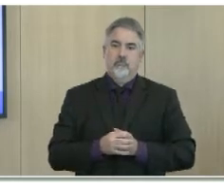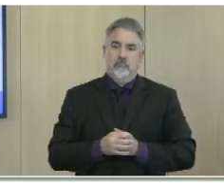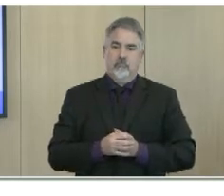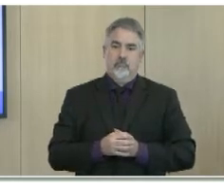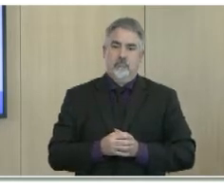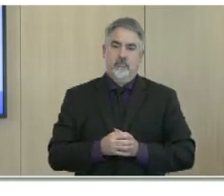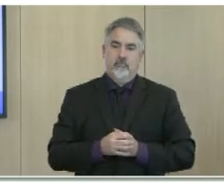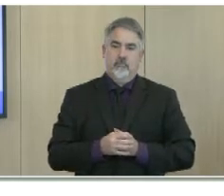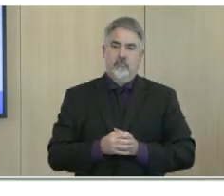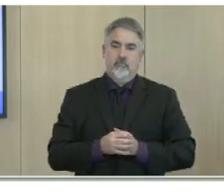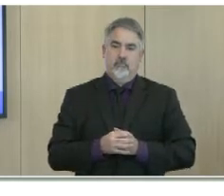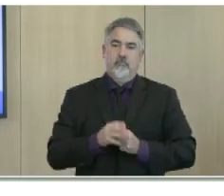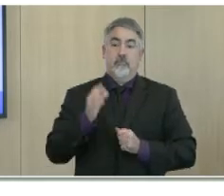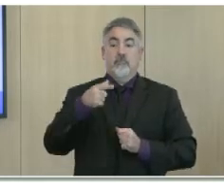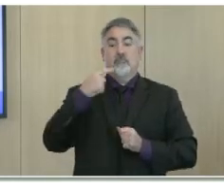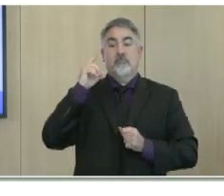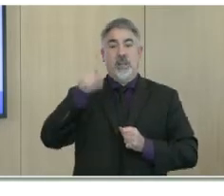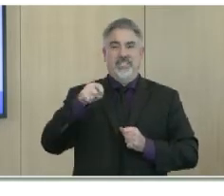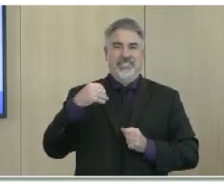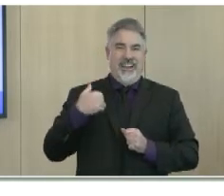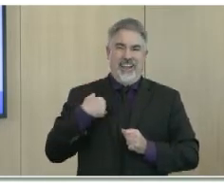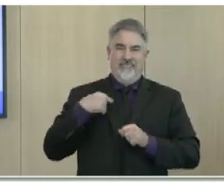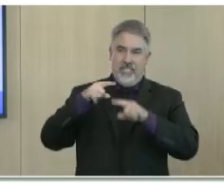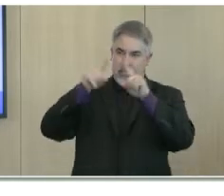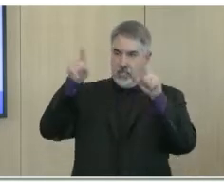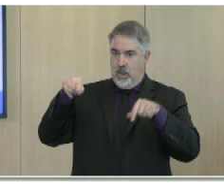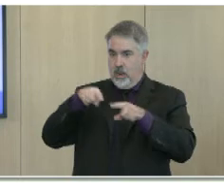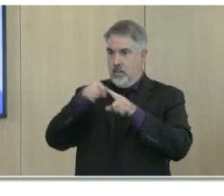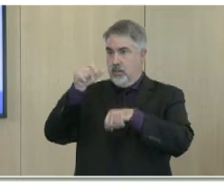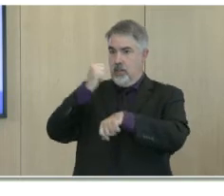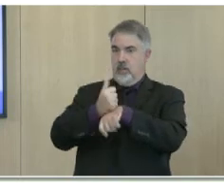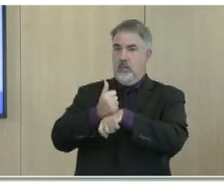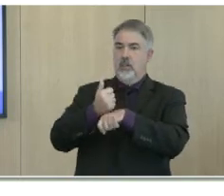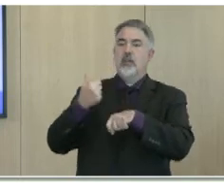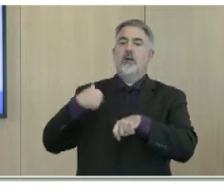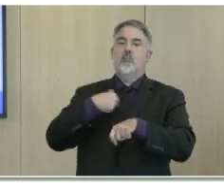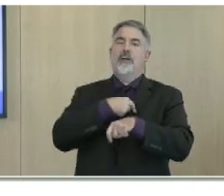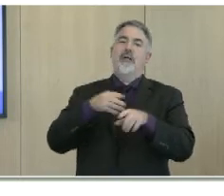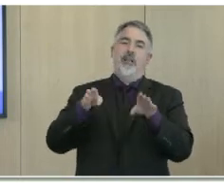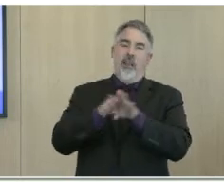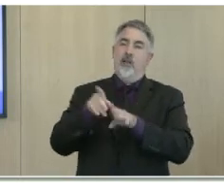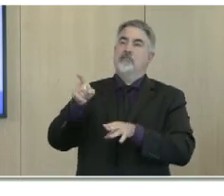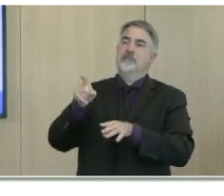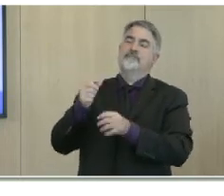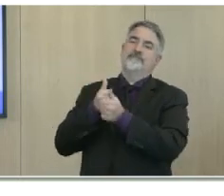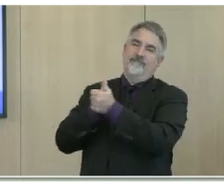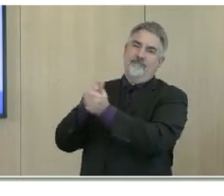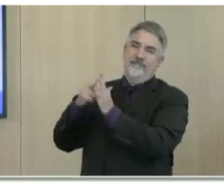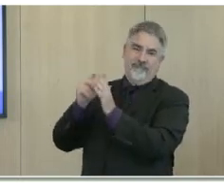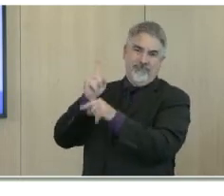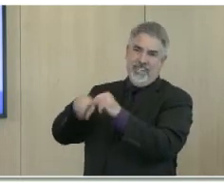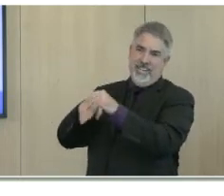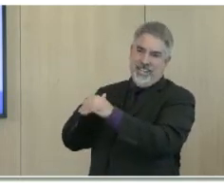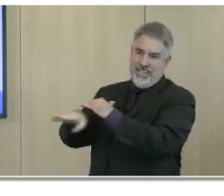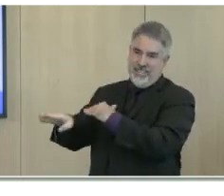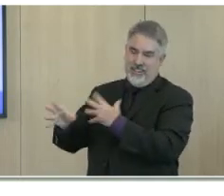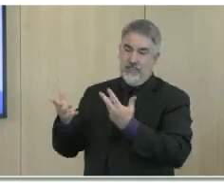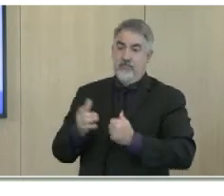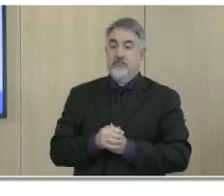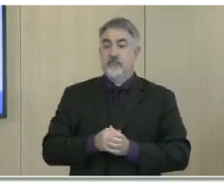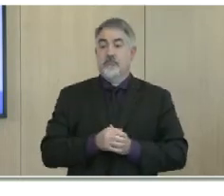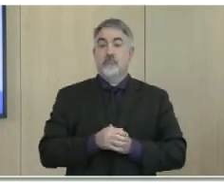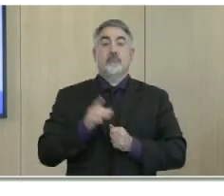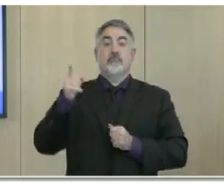have a sign up that says they're closed, or if they remain open, they have to have a sign up with their plan for physical distancing and